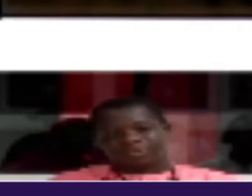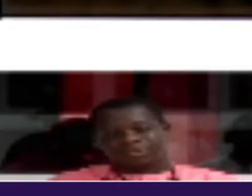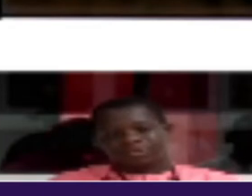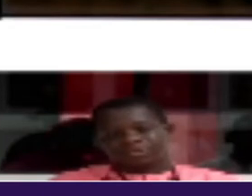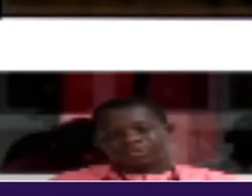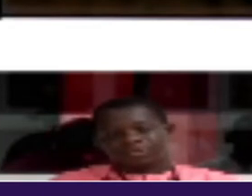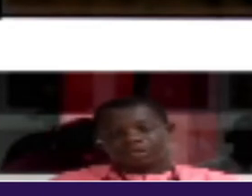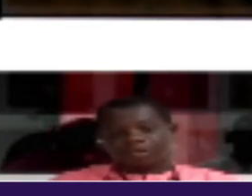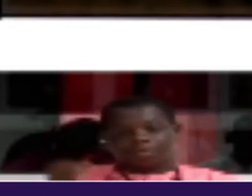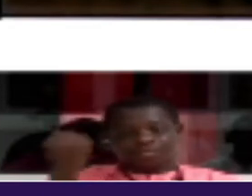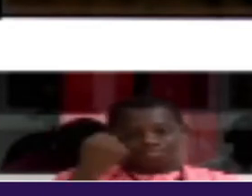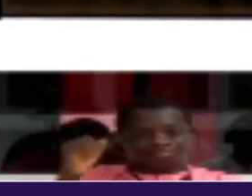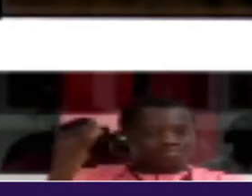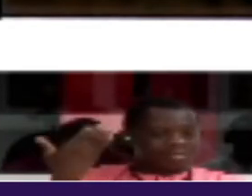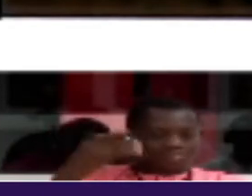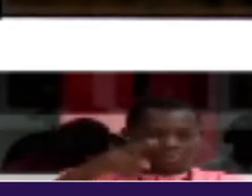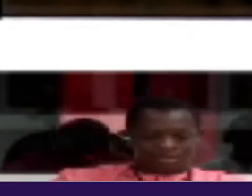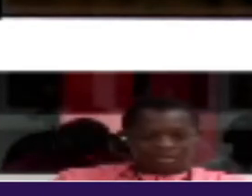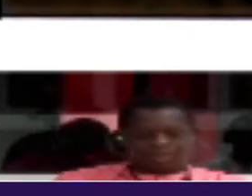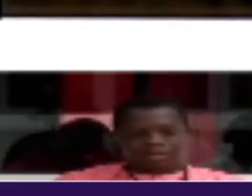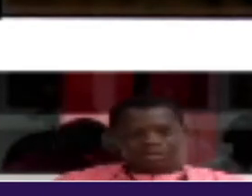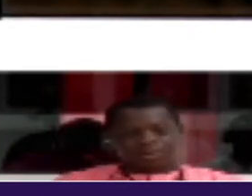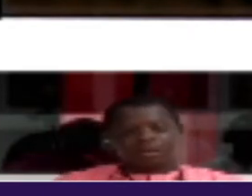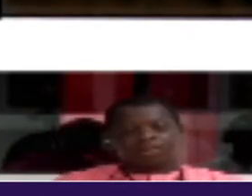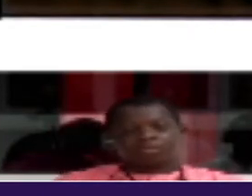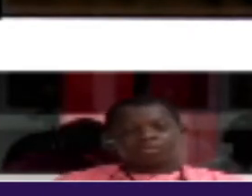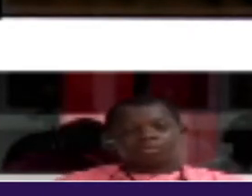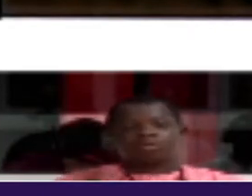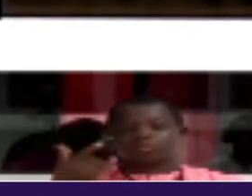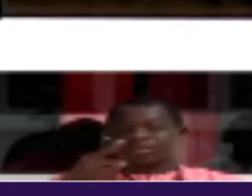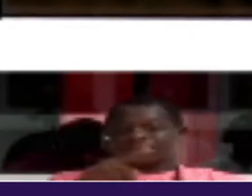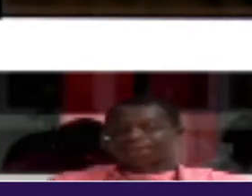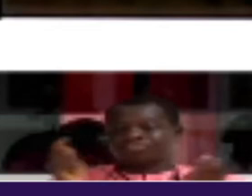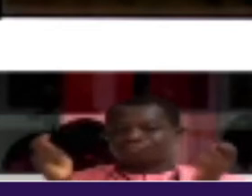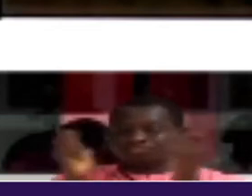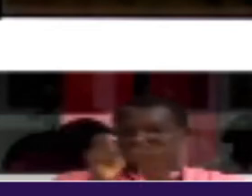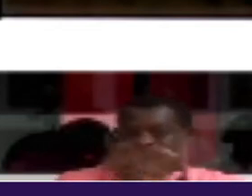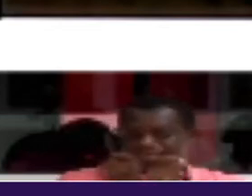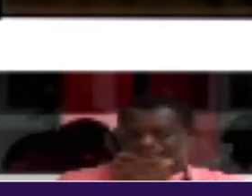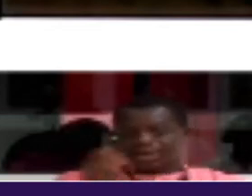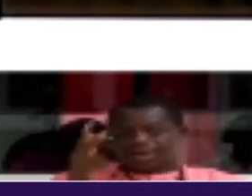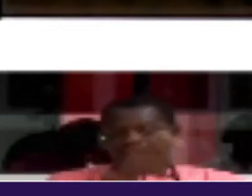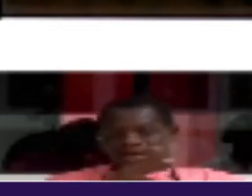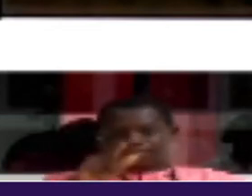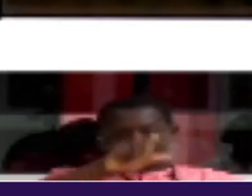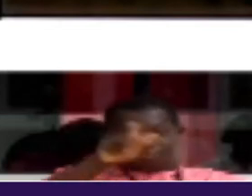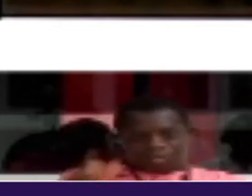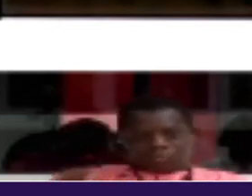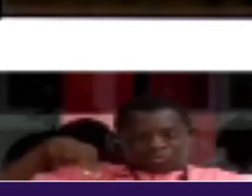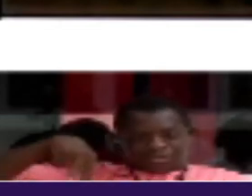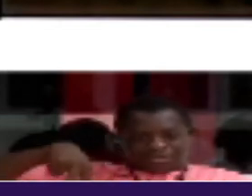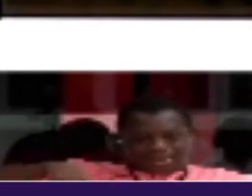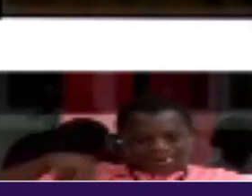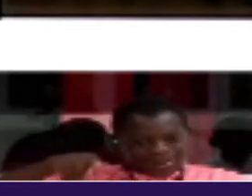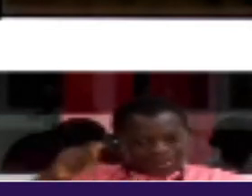to, because by that time, it was time for the guard changes to be done. So